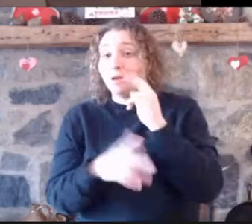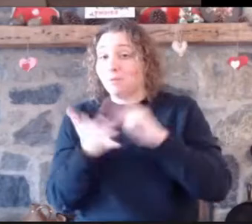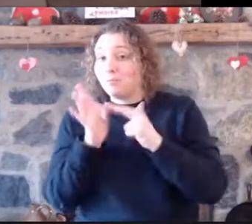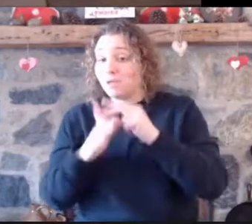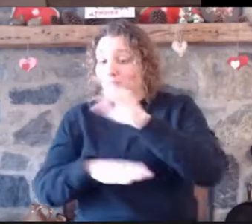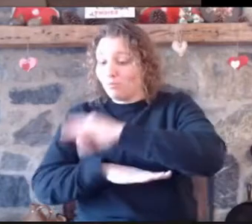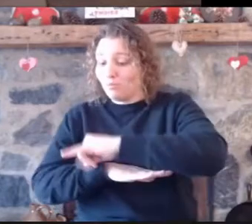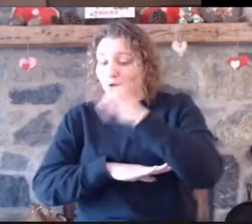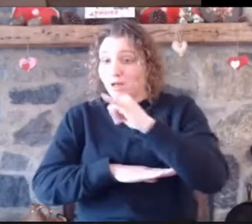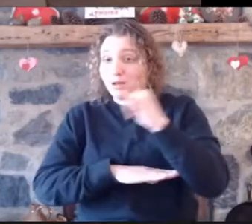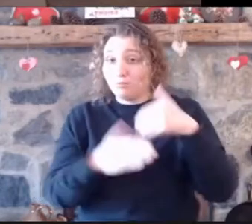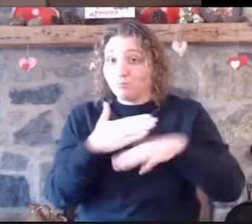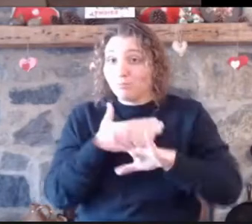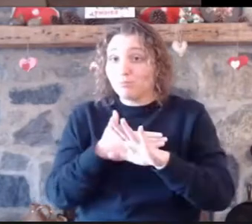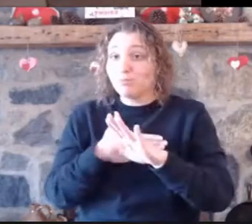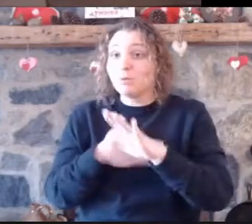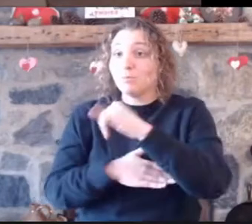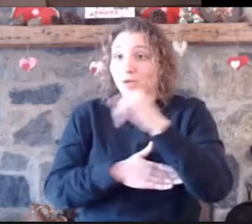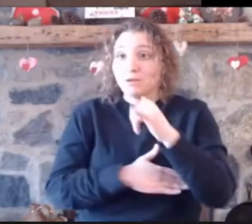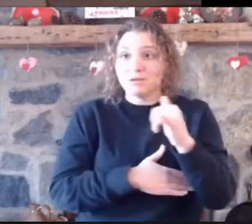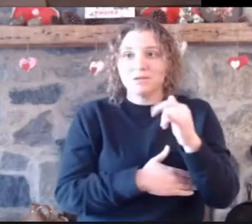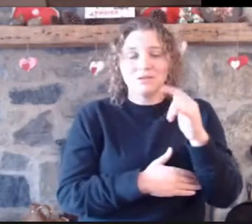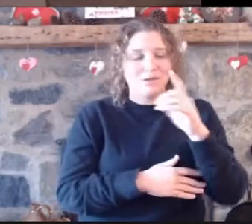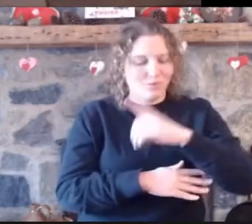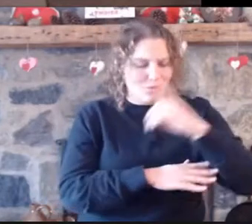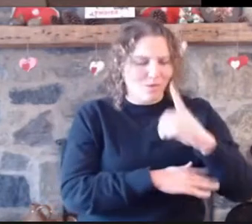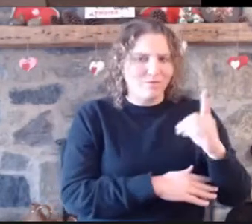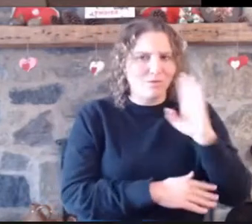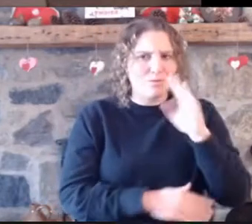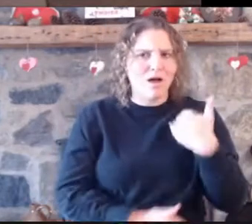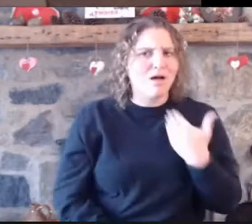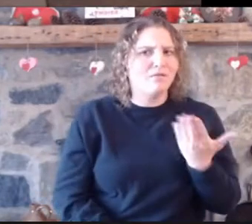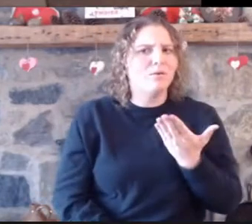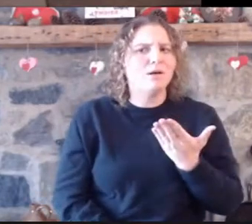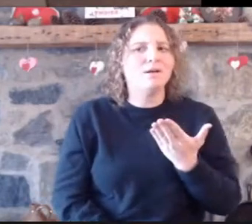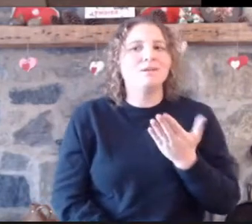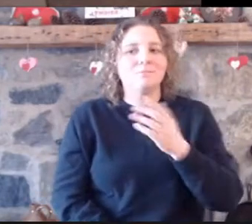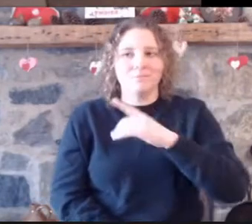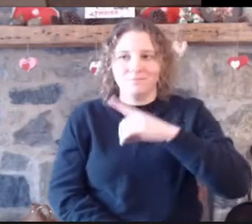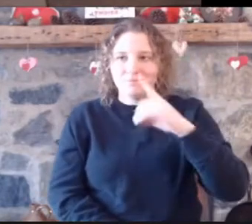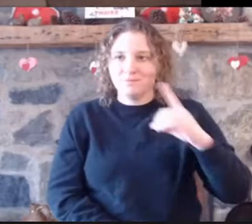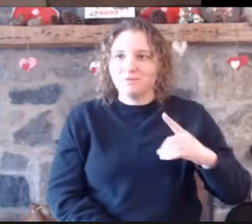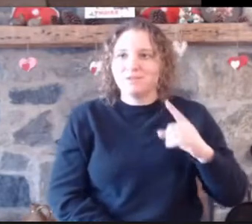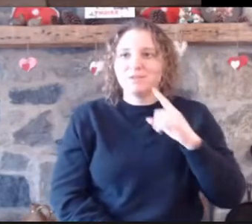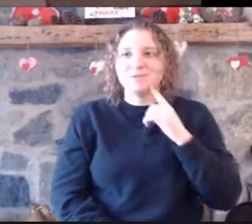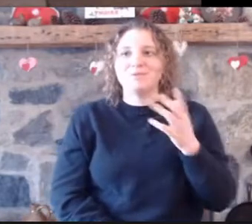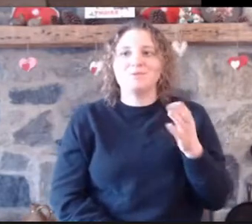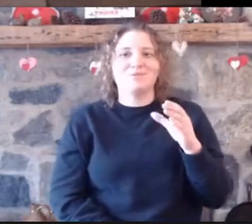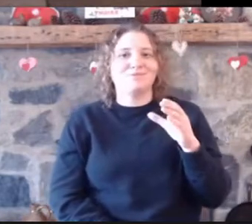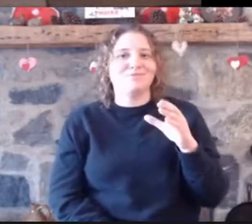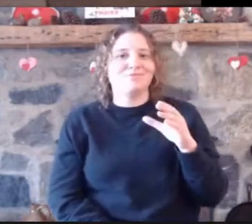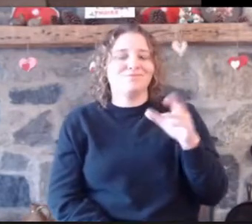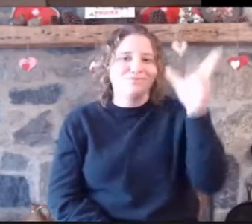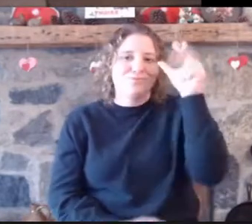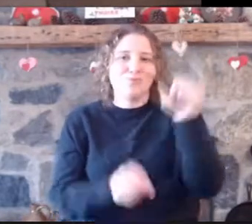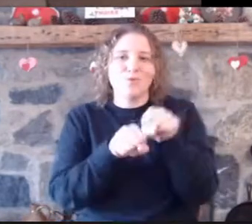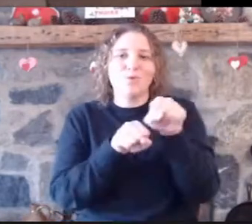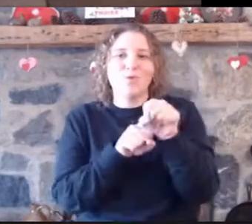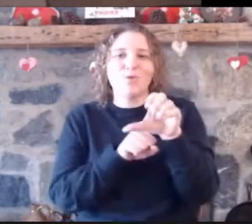dolphins have? What will horseshoe crabs have? What will you have? I have a burger and fries.